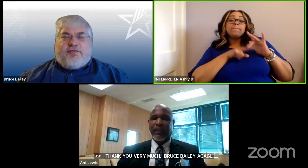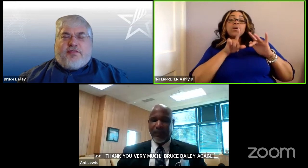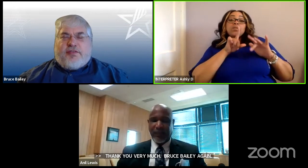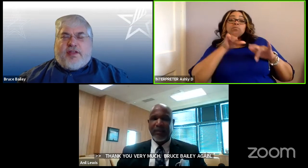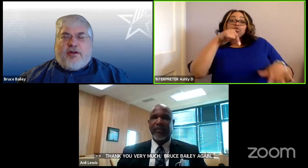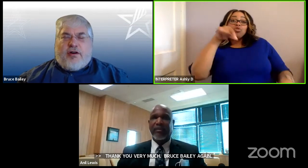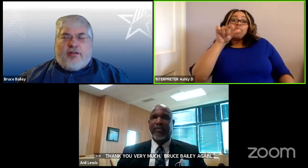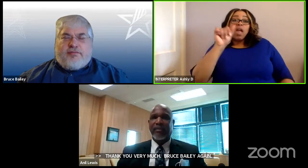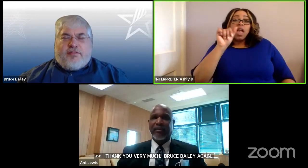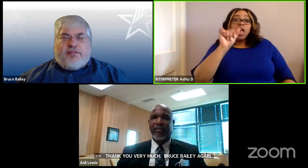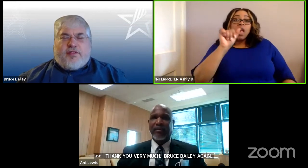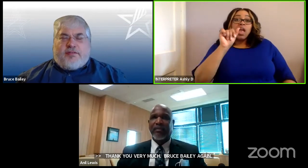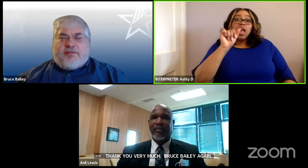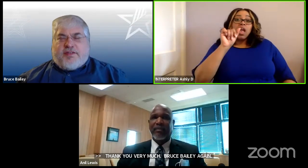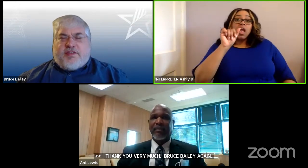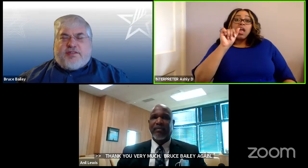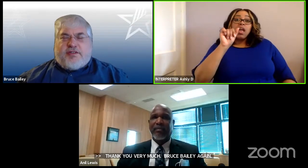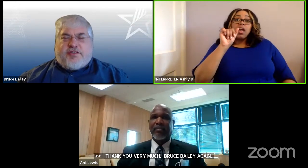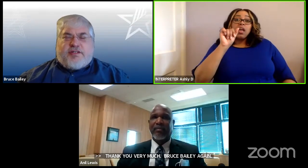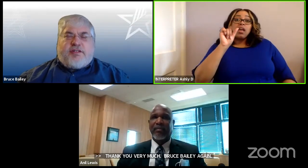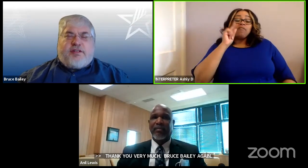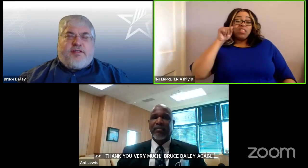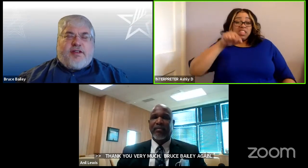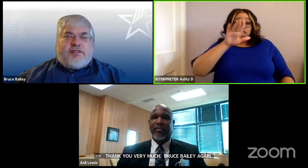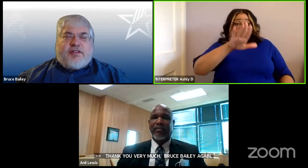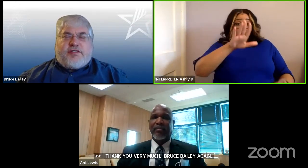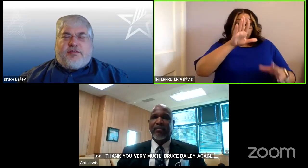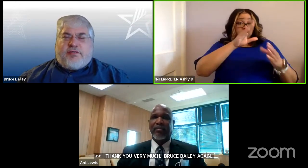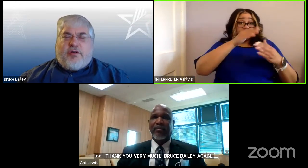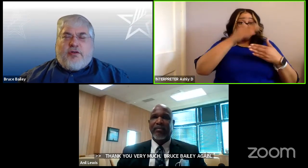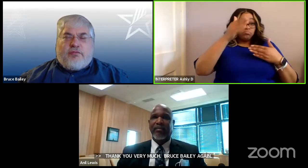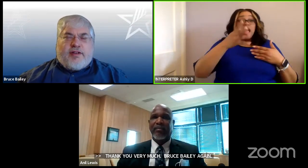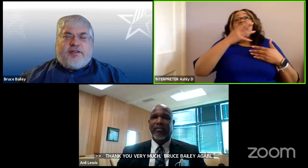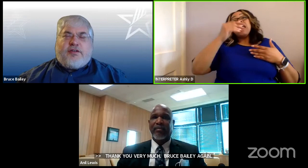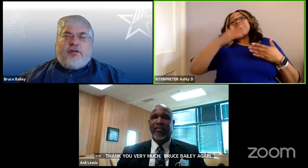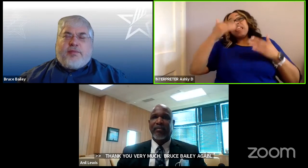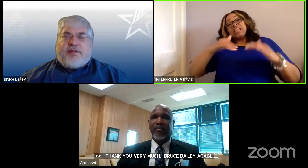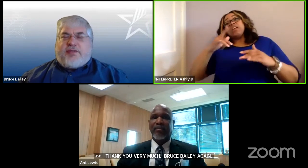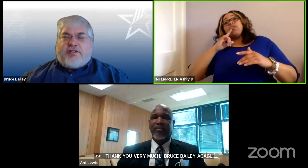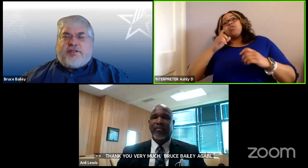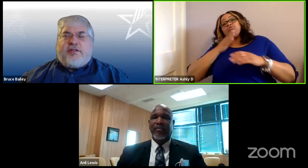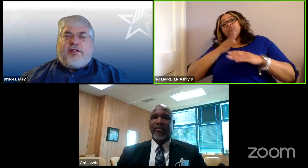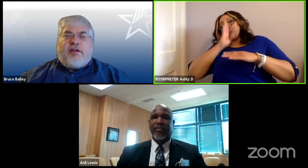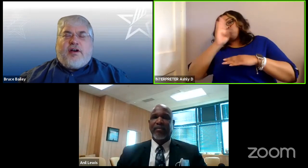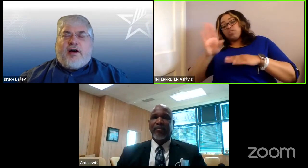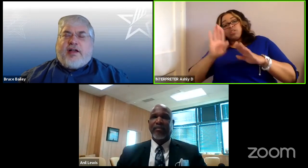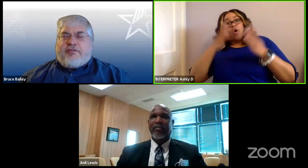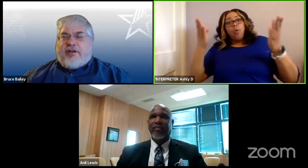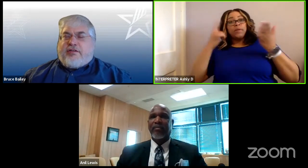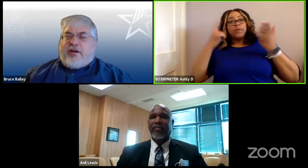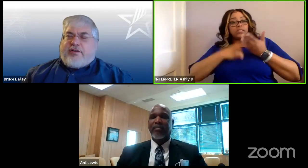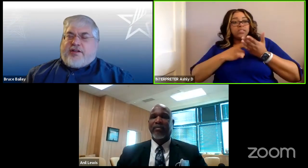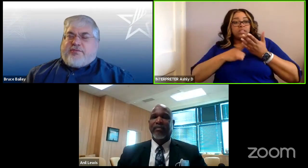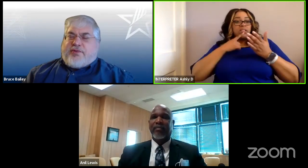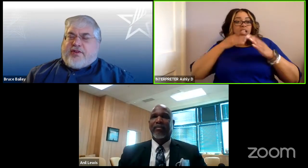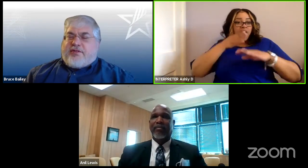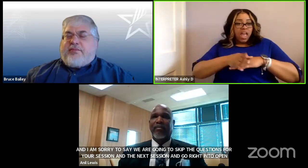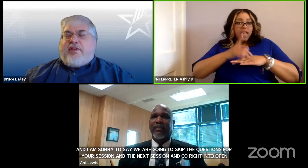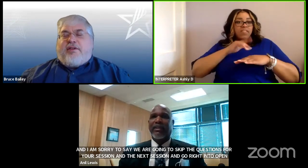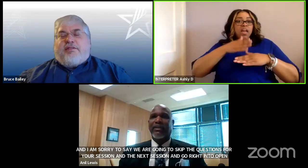questions for this session, your session, and the next session, and go right into open discussion after our